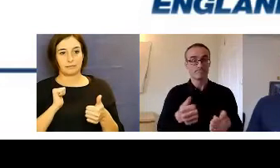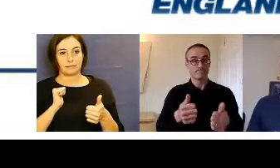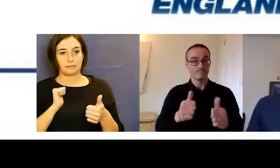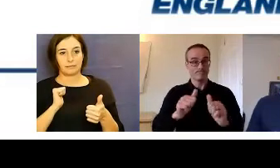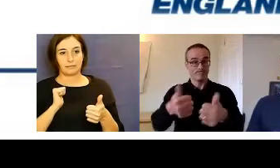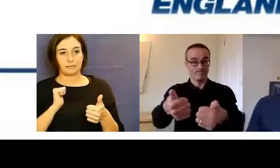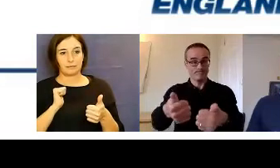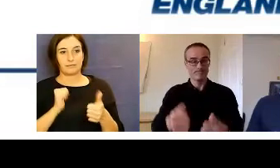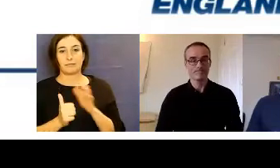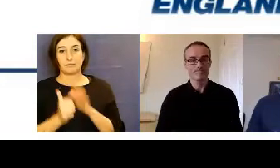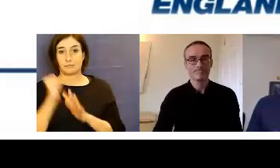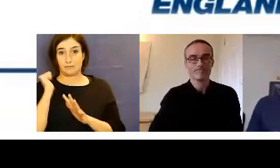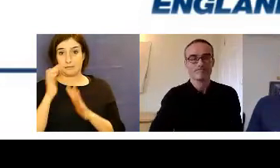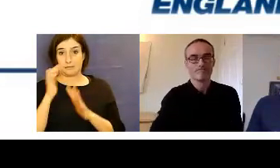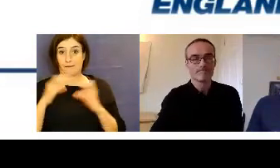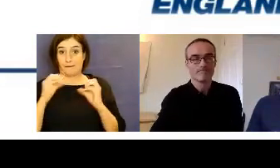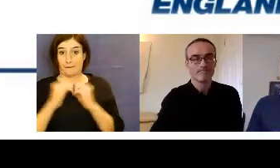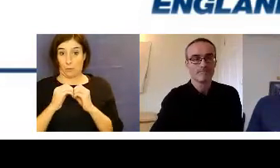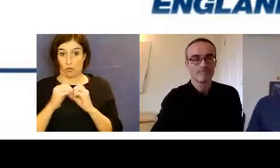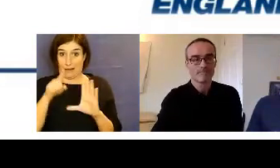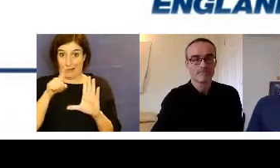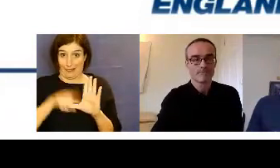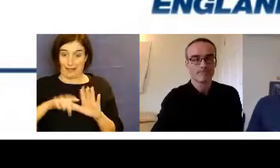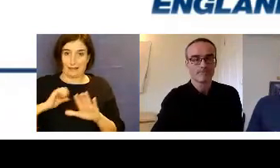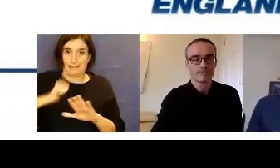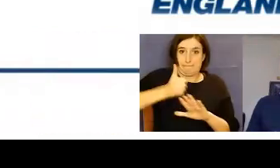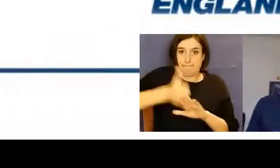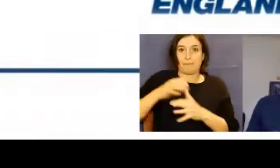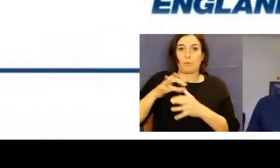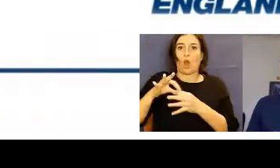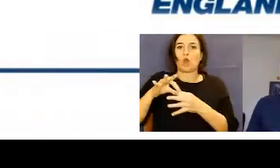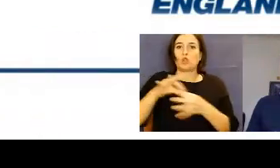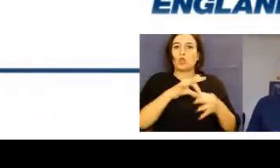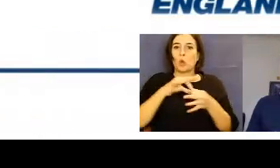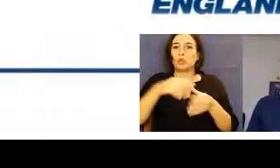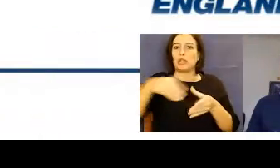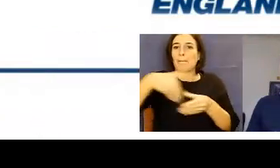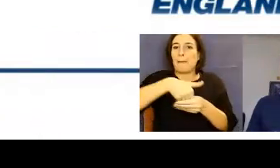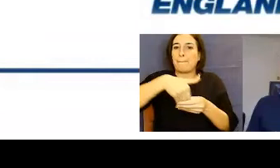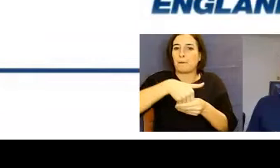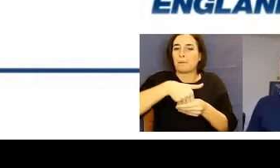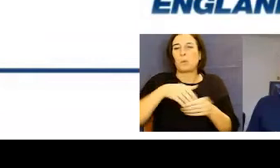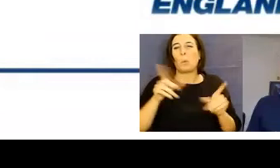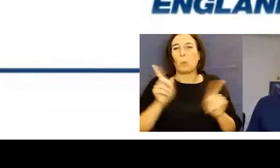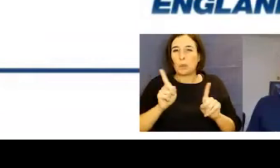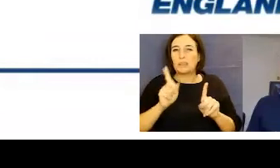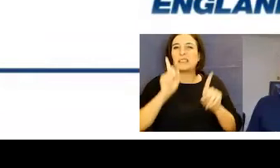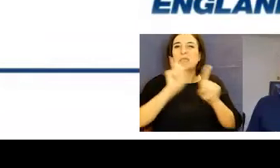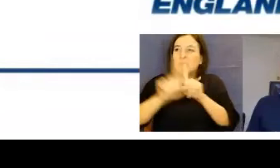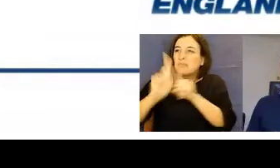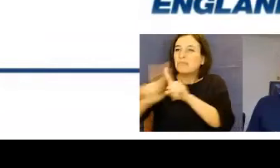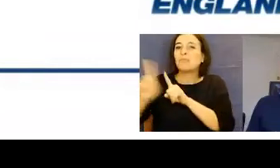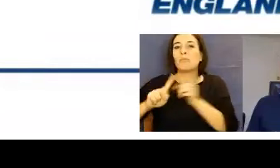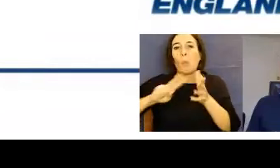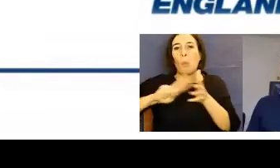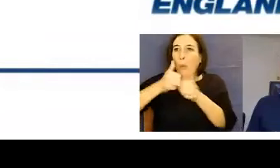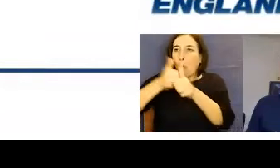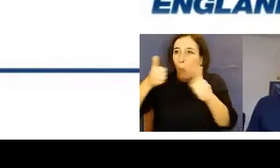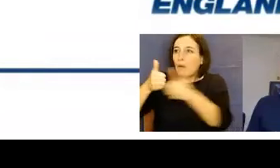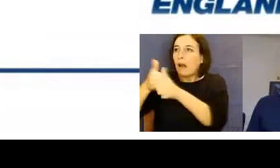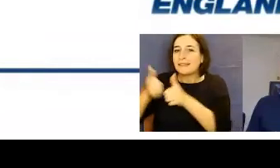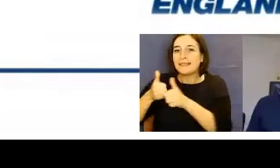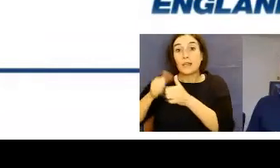scheme. So with the associate membership scheme, we actually wanted to align all the organisations that we work with under an umbrella and